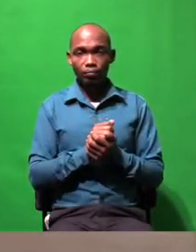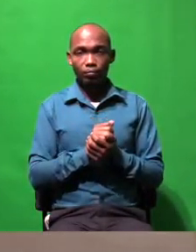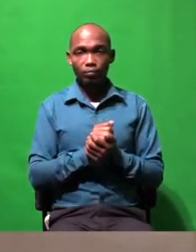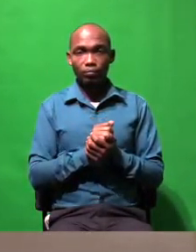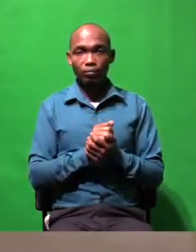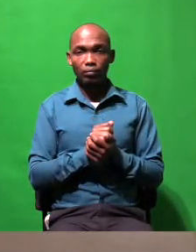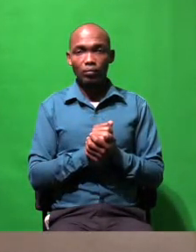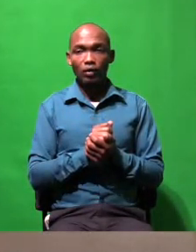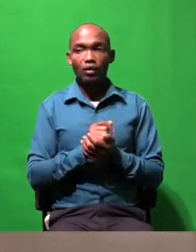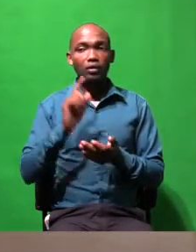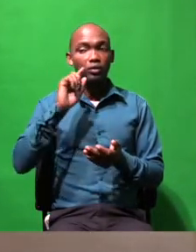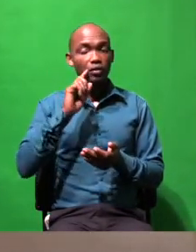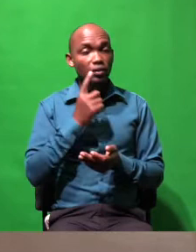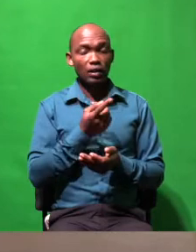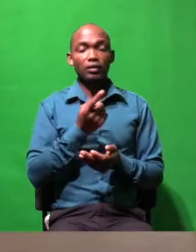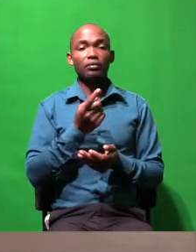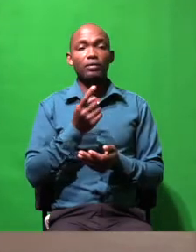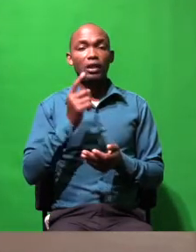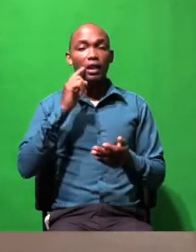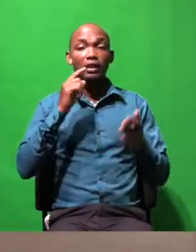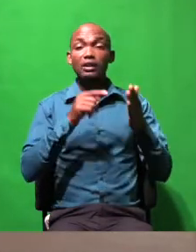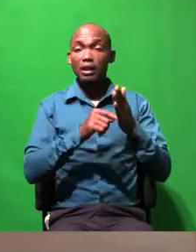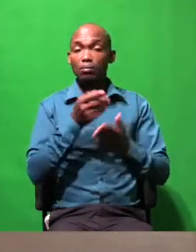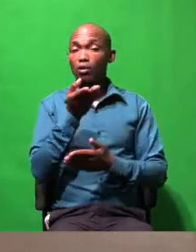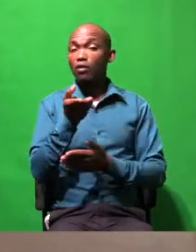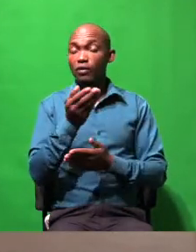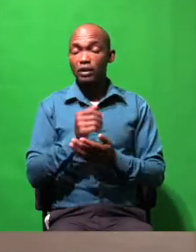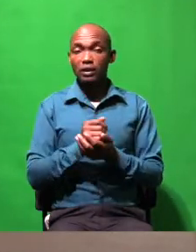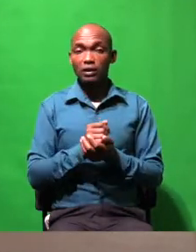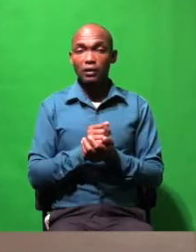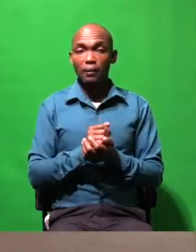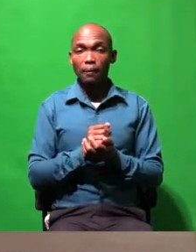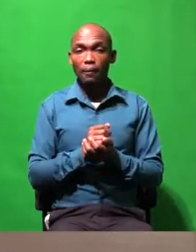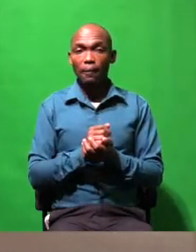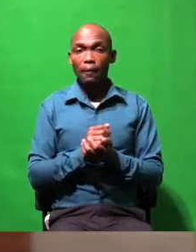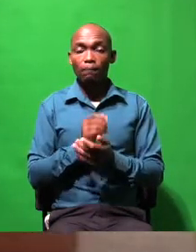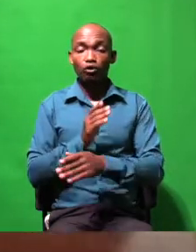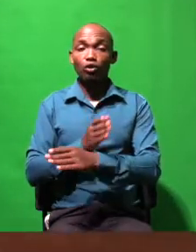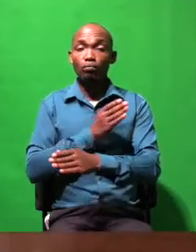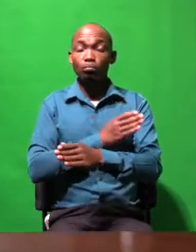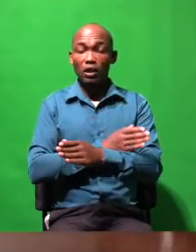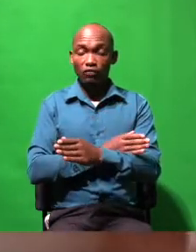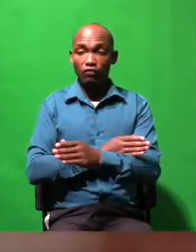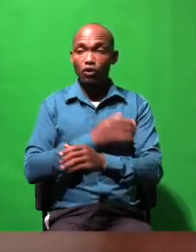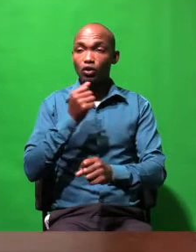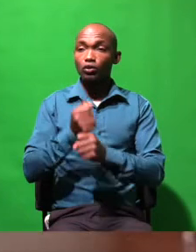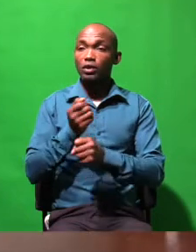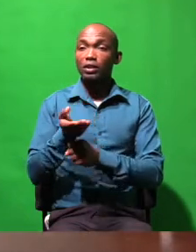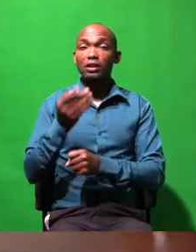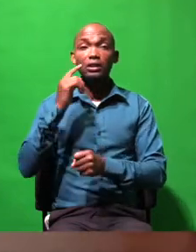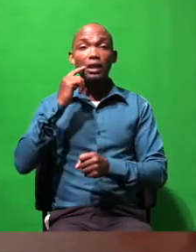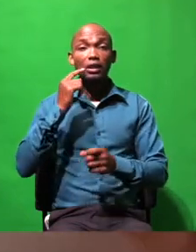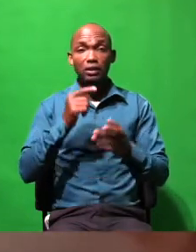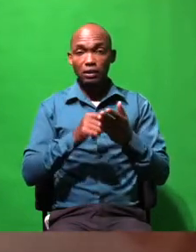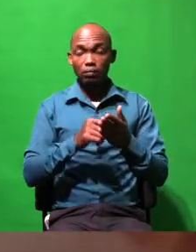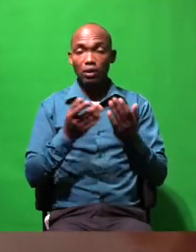take an example. Let us take an example, or before doing an example, let us take